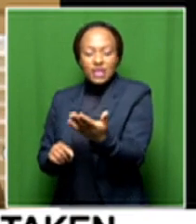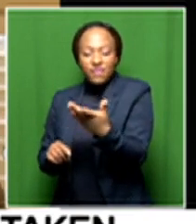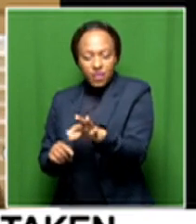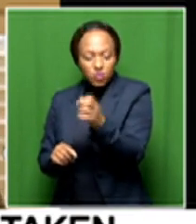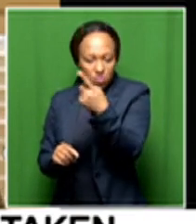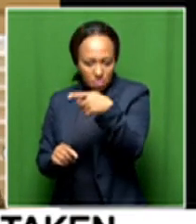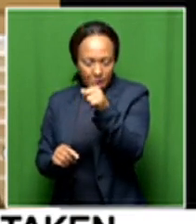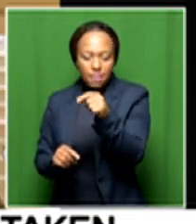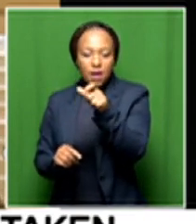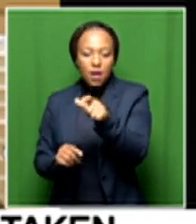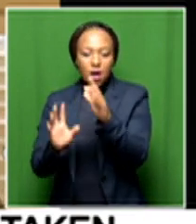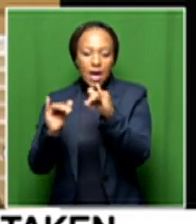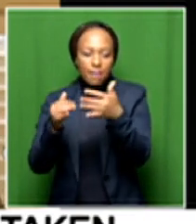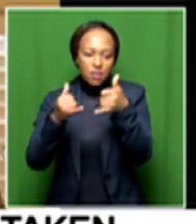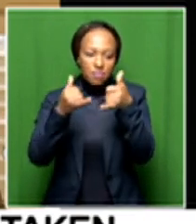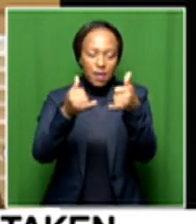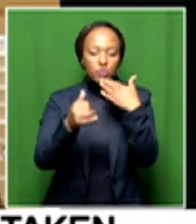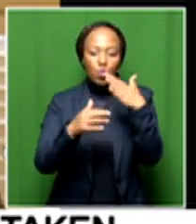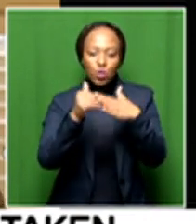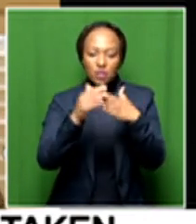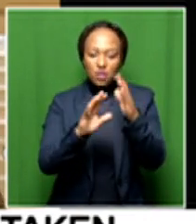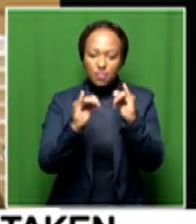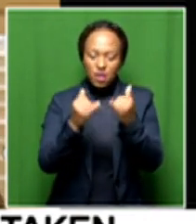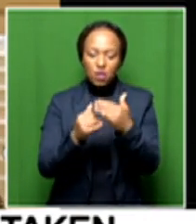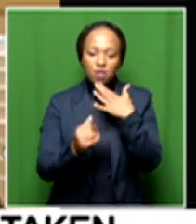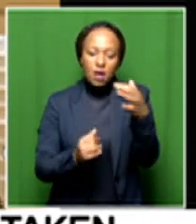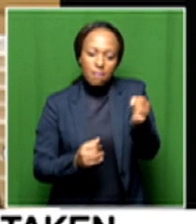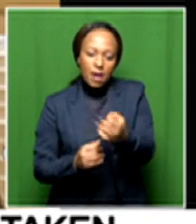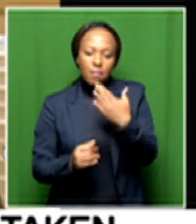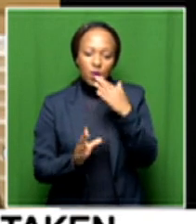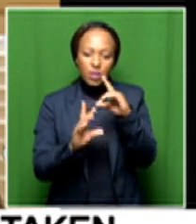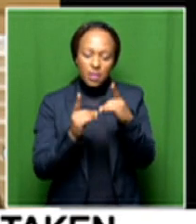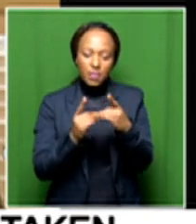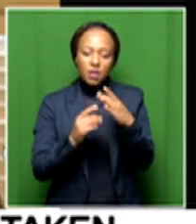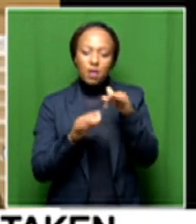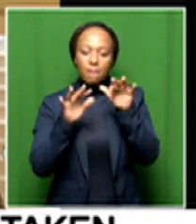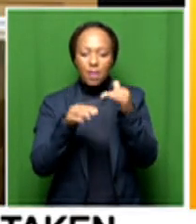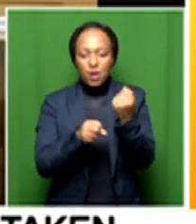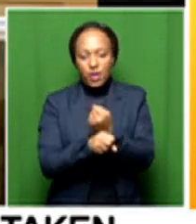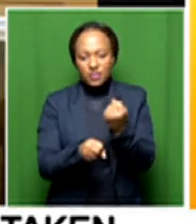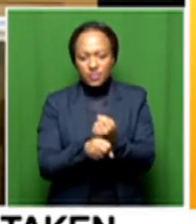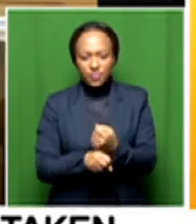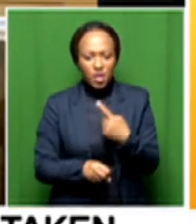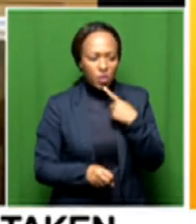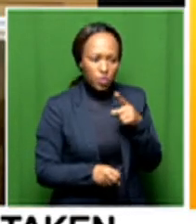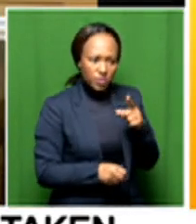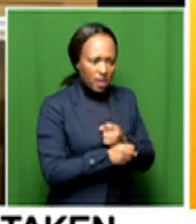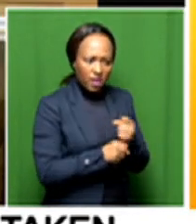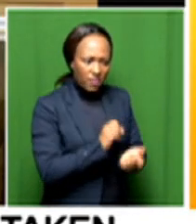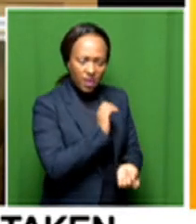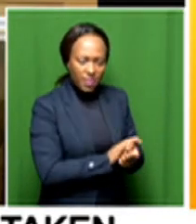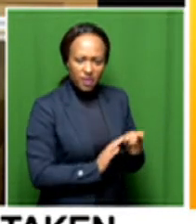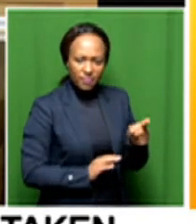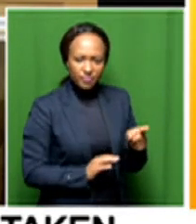the rightful construction company, which was employed by Department of Public Works. All right, so you deny that ever happened, so